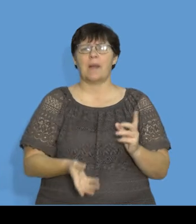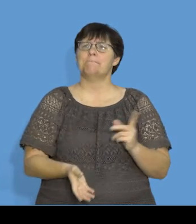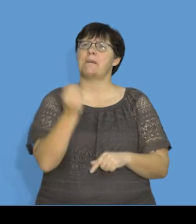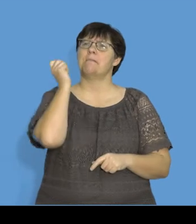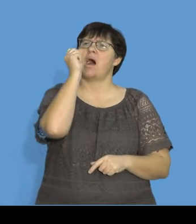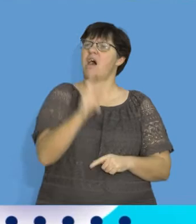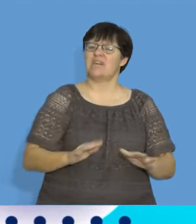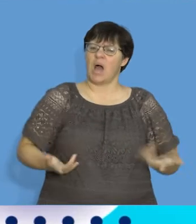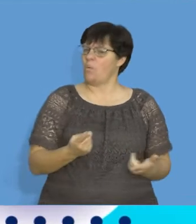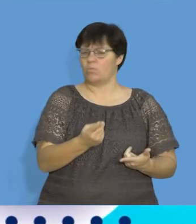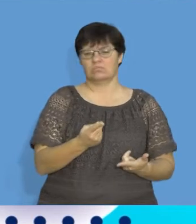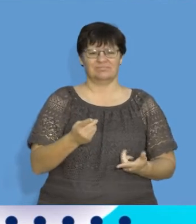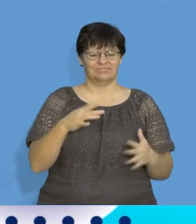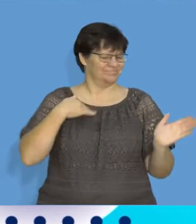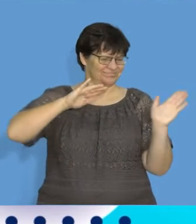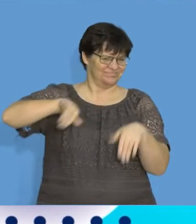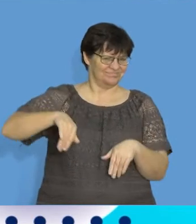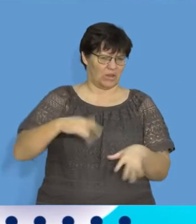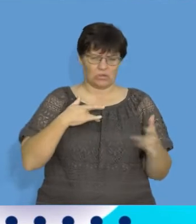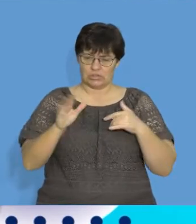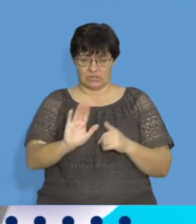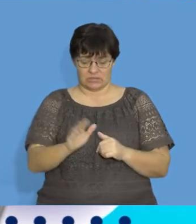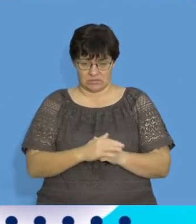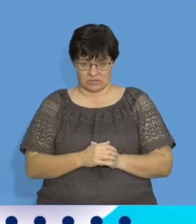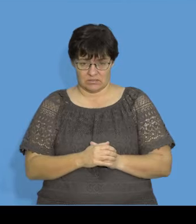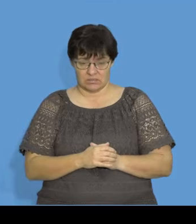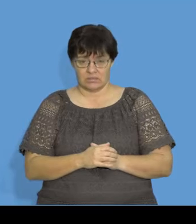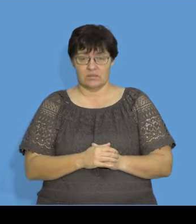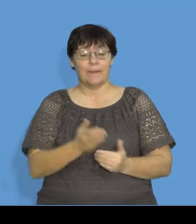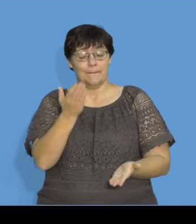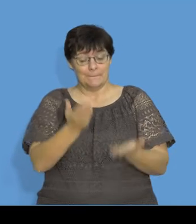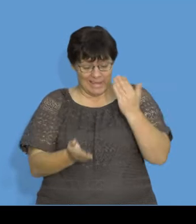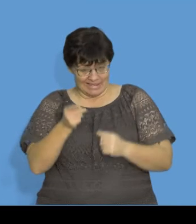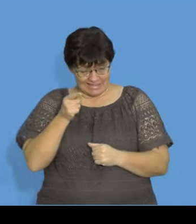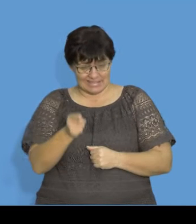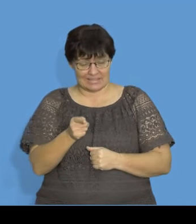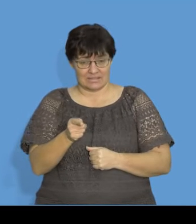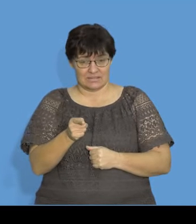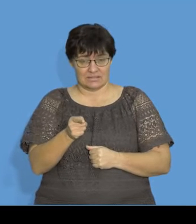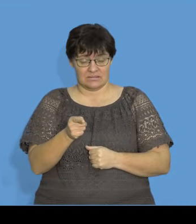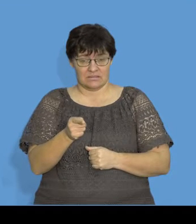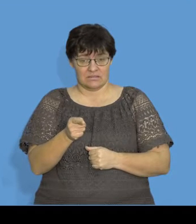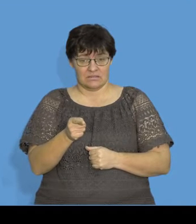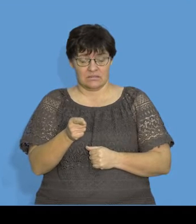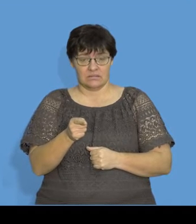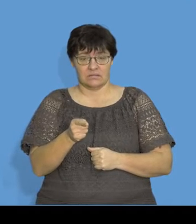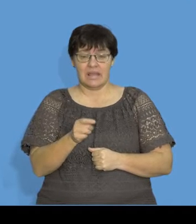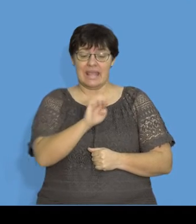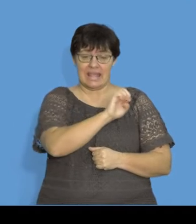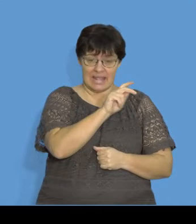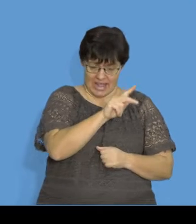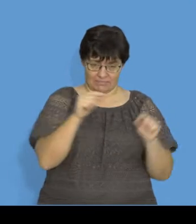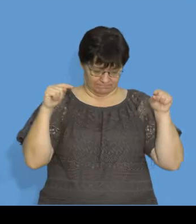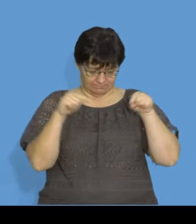got to the half. That doesn't matter. But mass is directly proportional to the